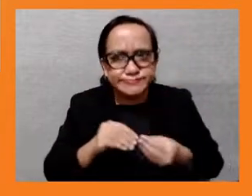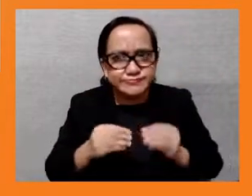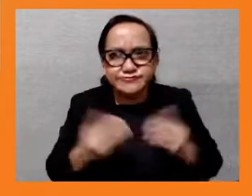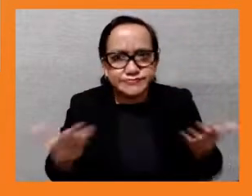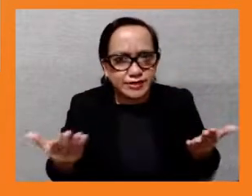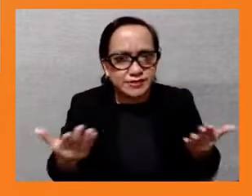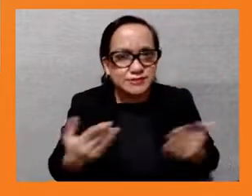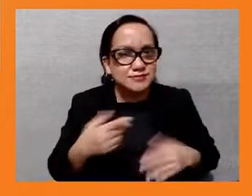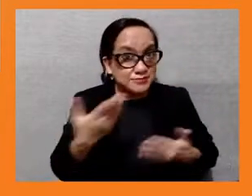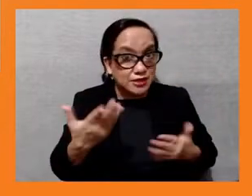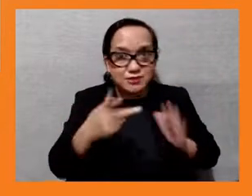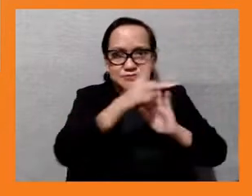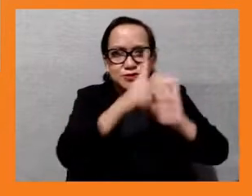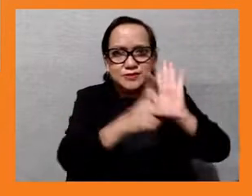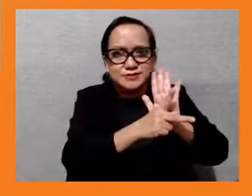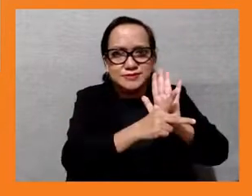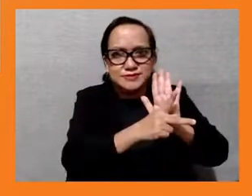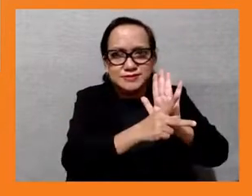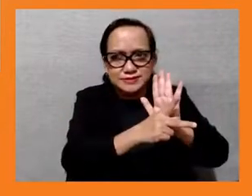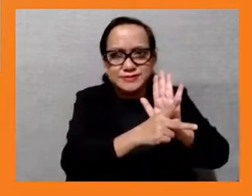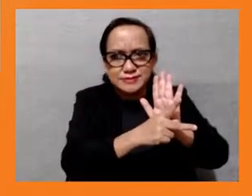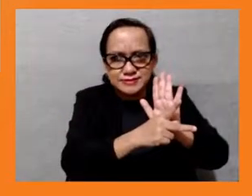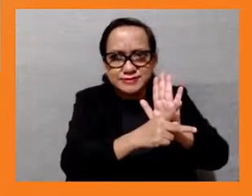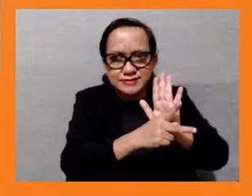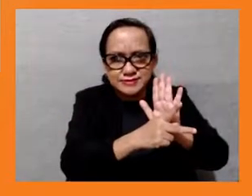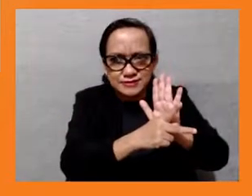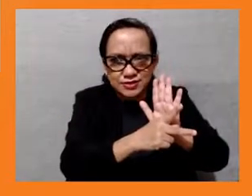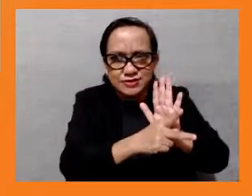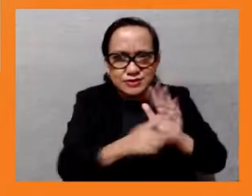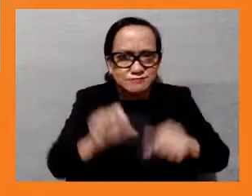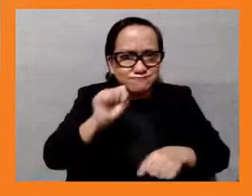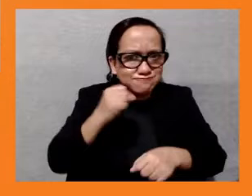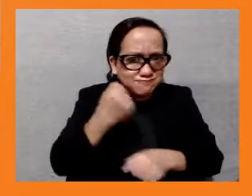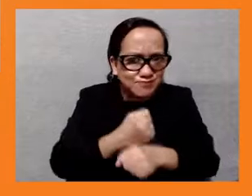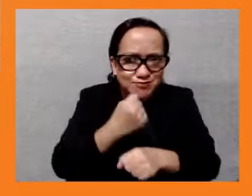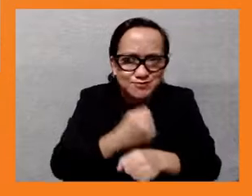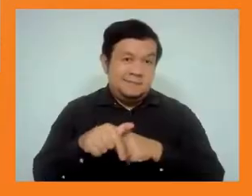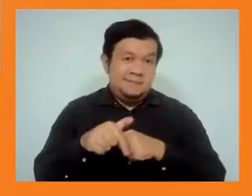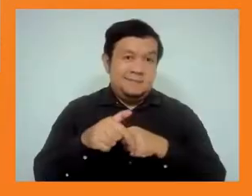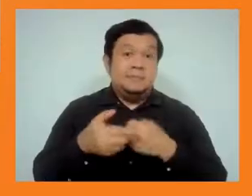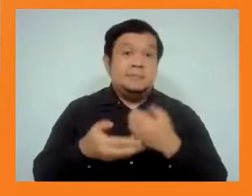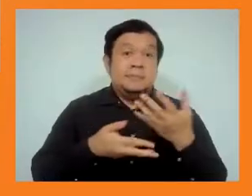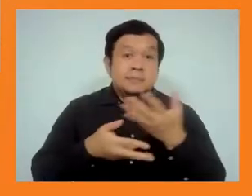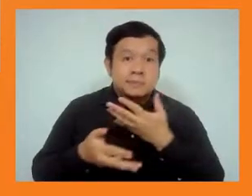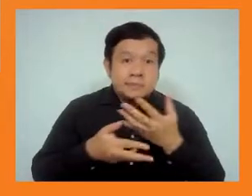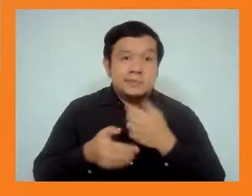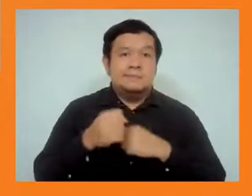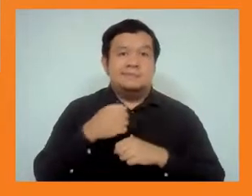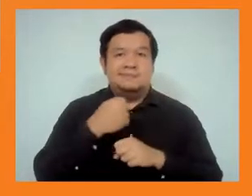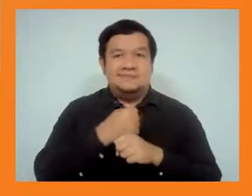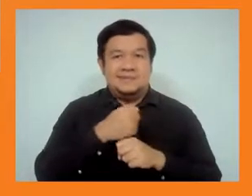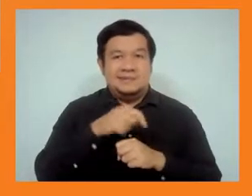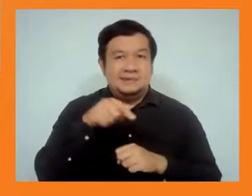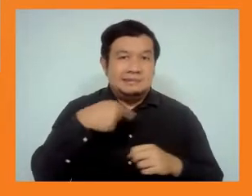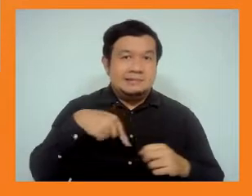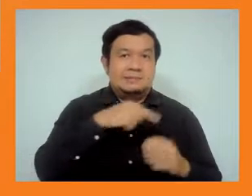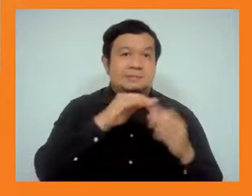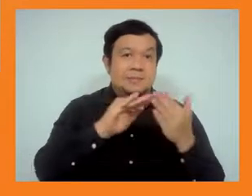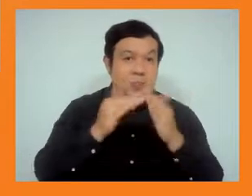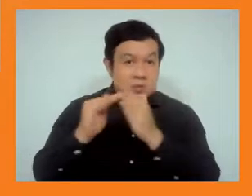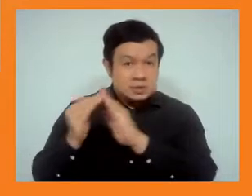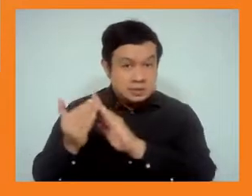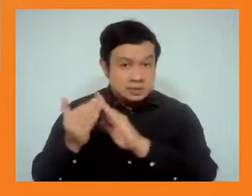the former IC chair of the NGO Forum on ADB and will speak on issues on the ground, and especially the ongoing